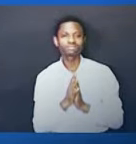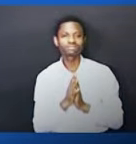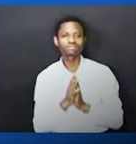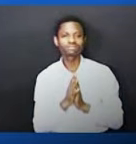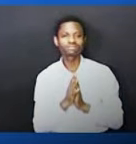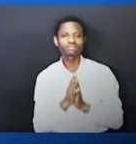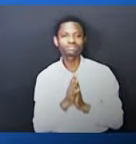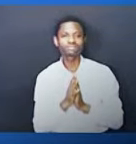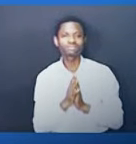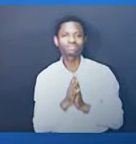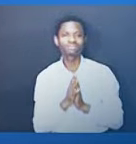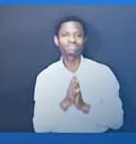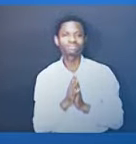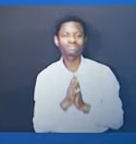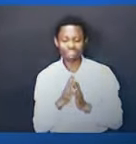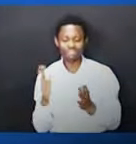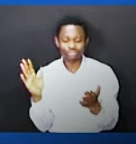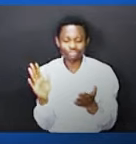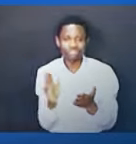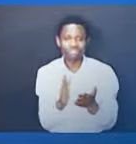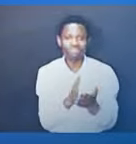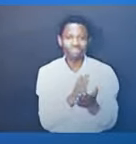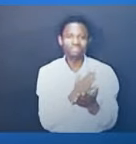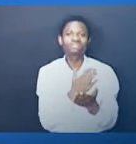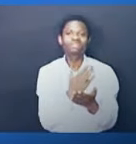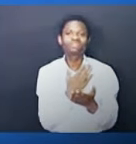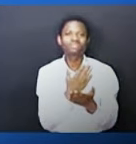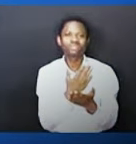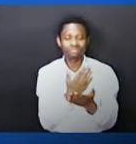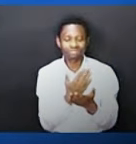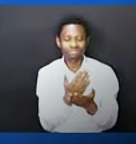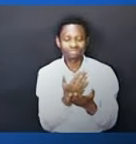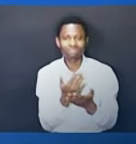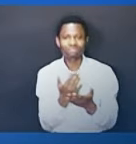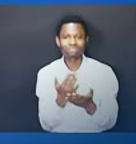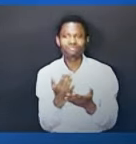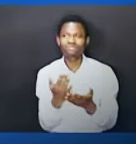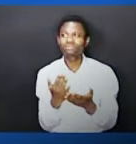What song will touch of you? Did he say mama yenti sa dwumi?